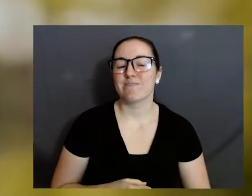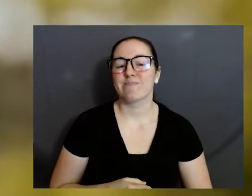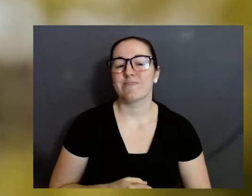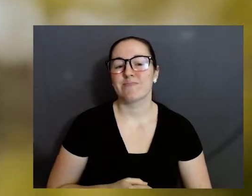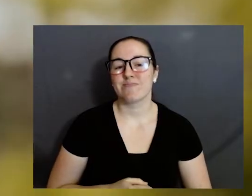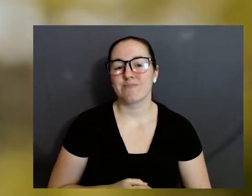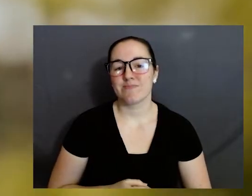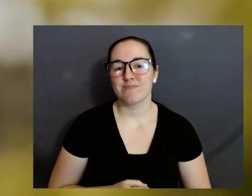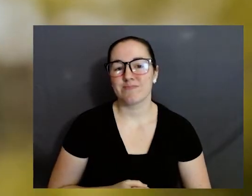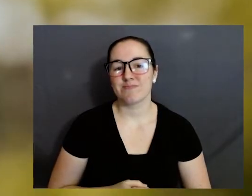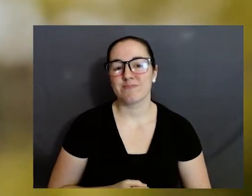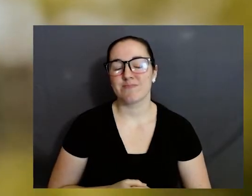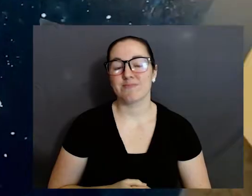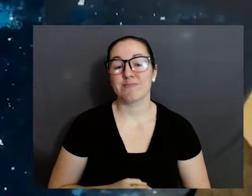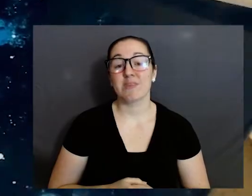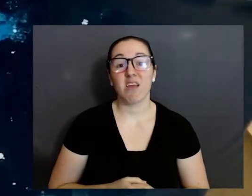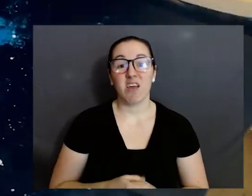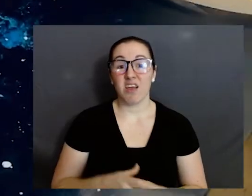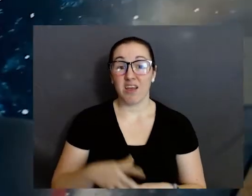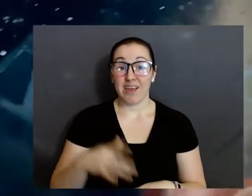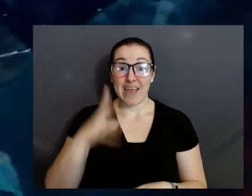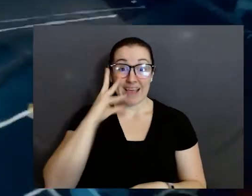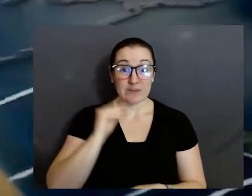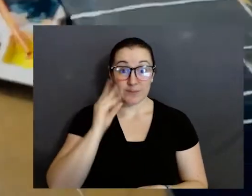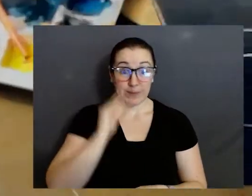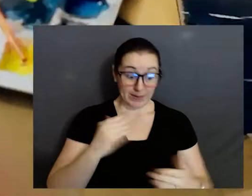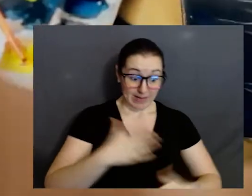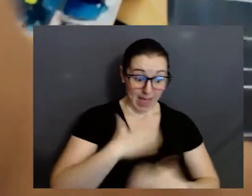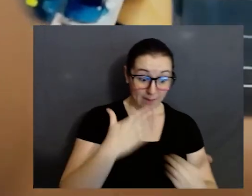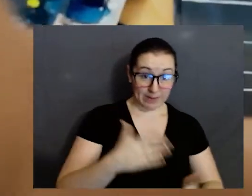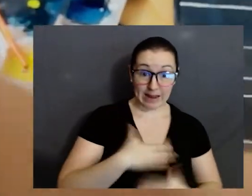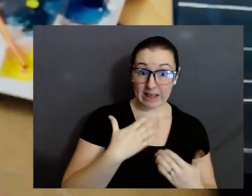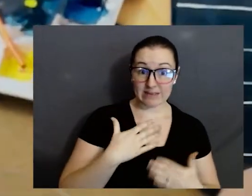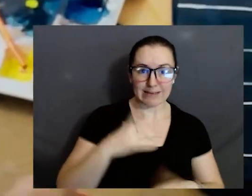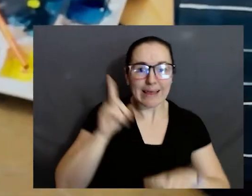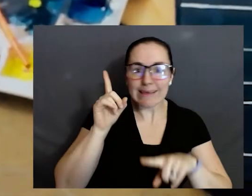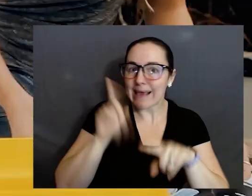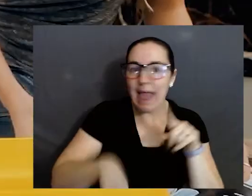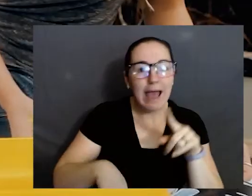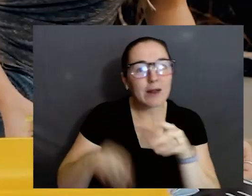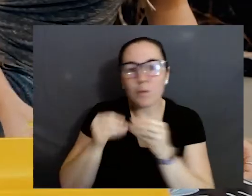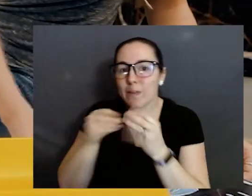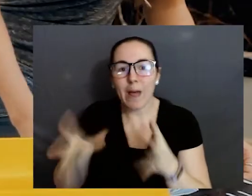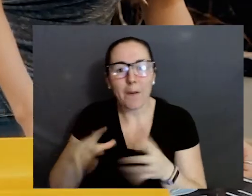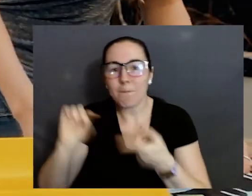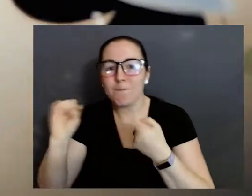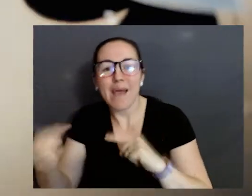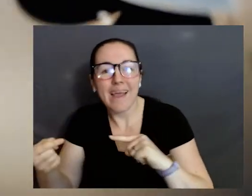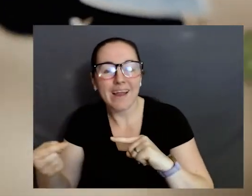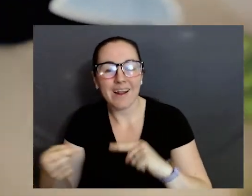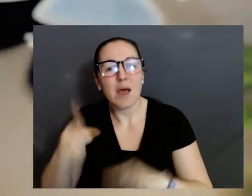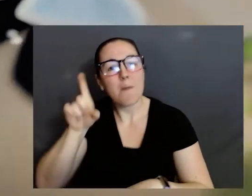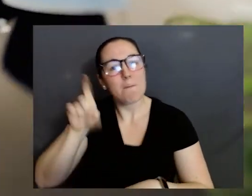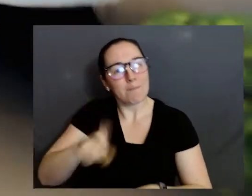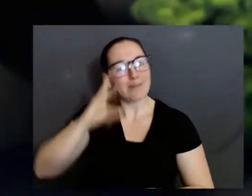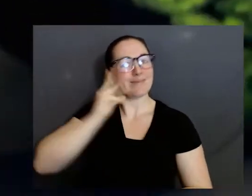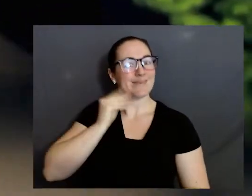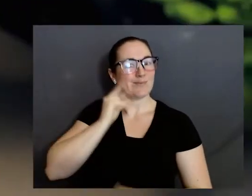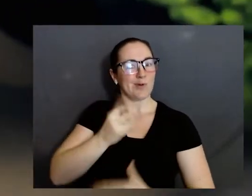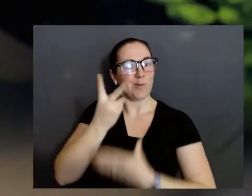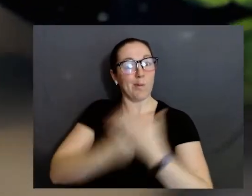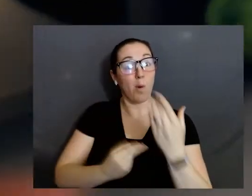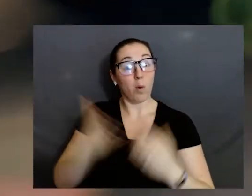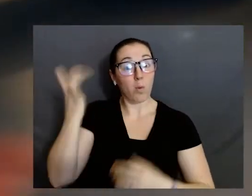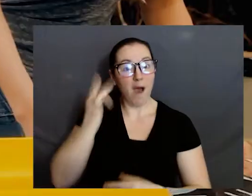rise up. You really can't experience happiness until you've